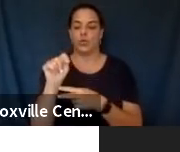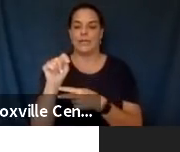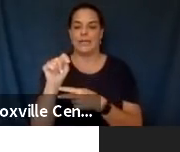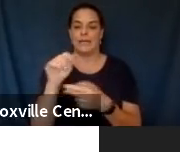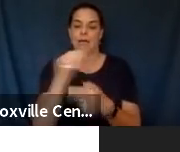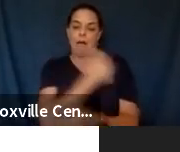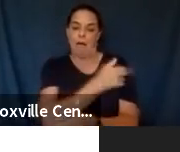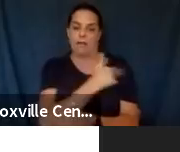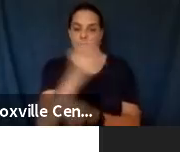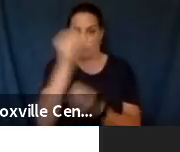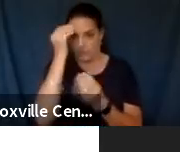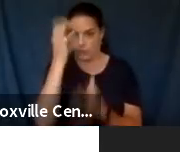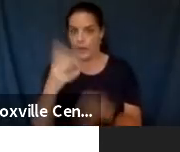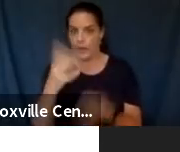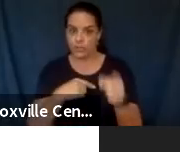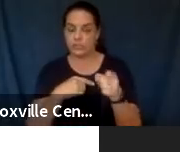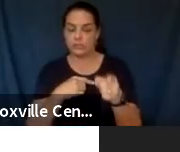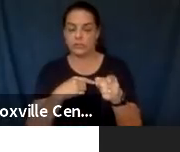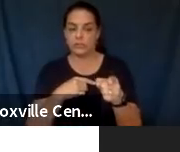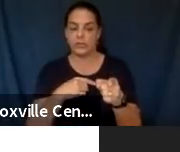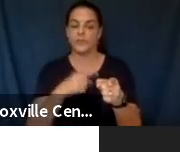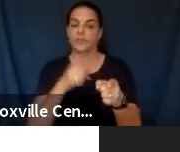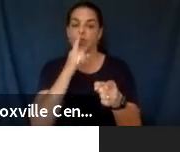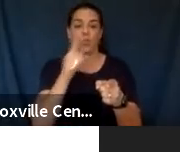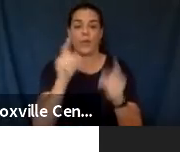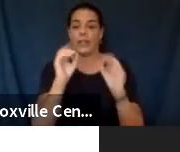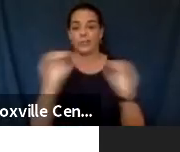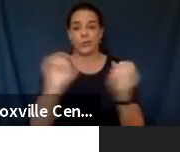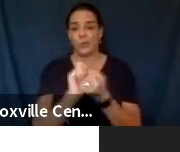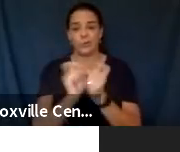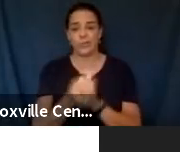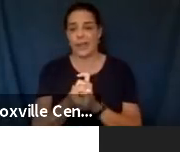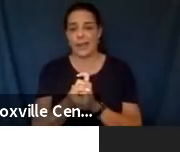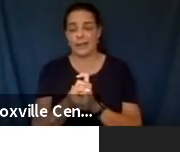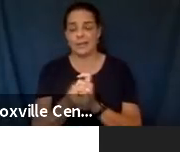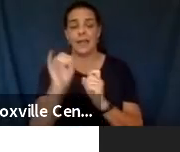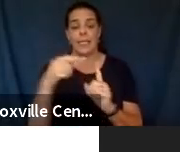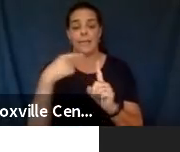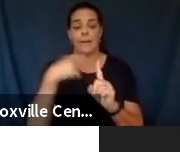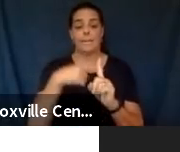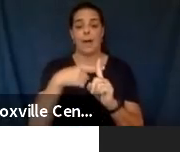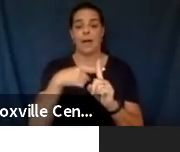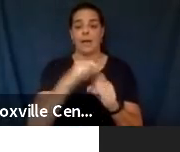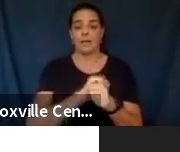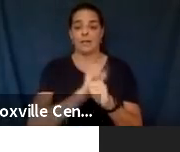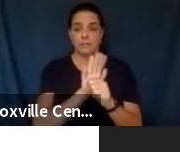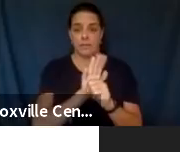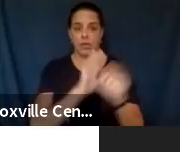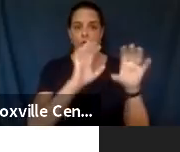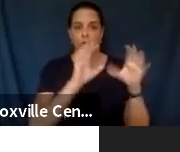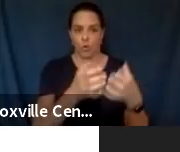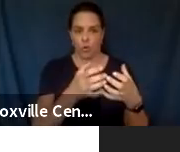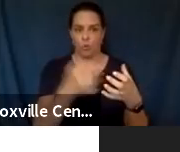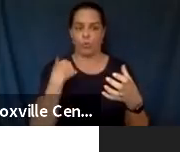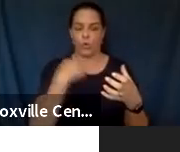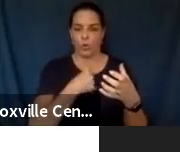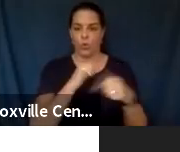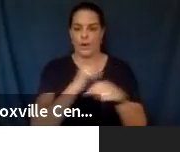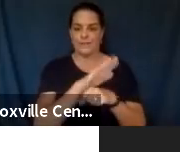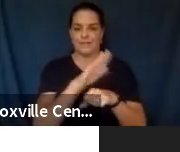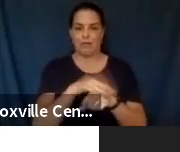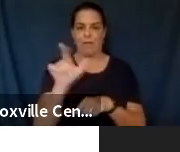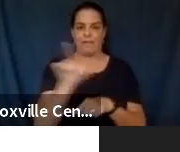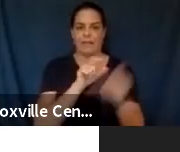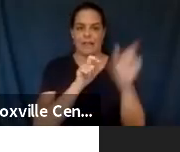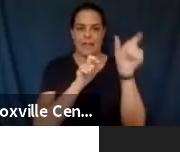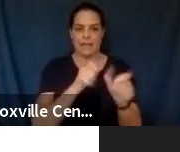data. And it really hasn't changed. The positive test are grouped that we have sent is on the left